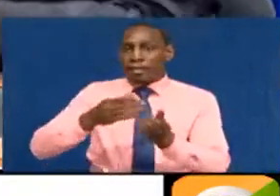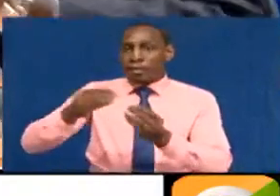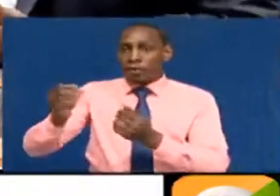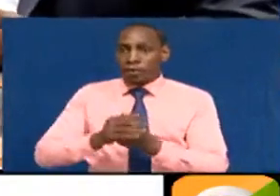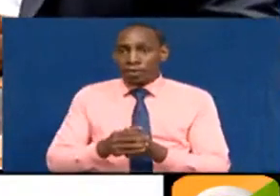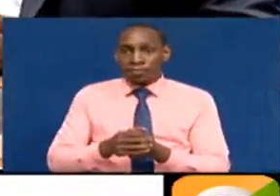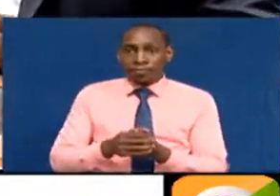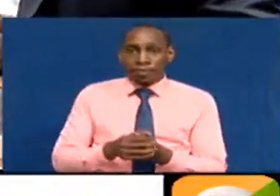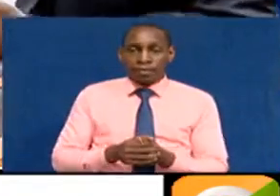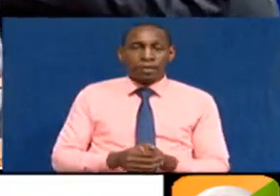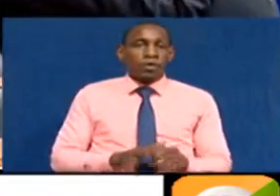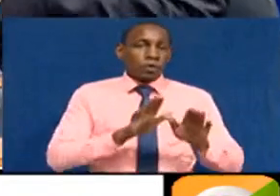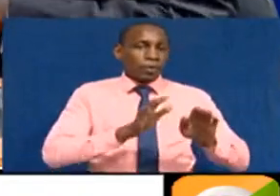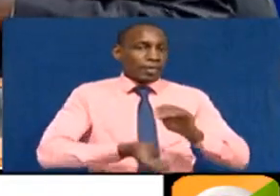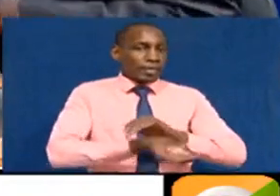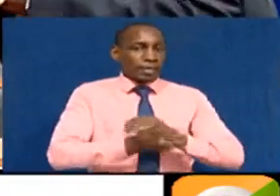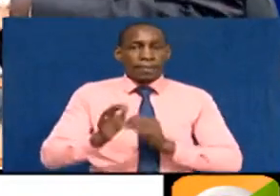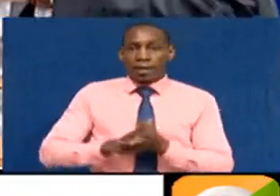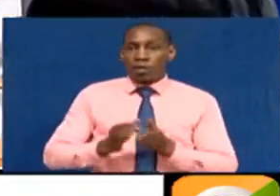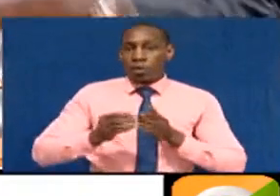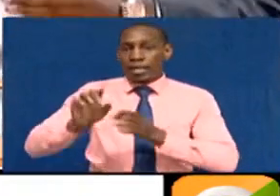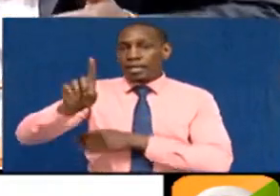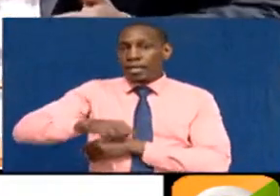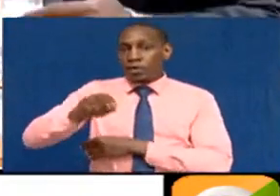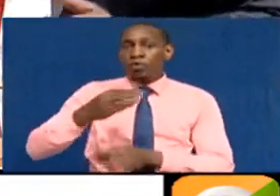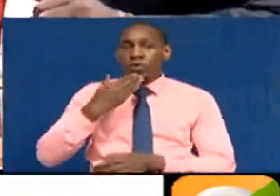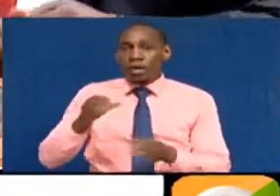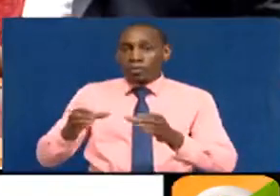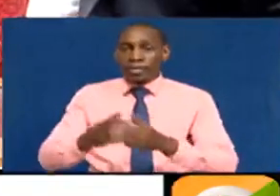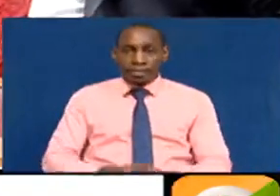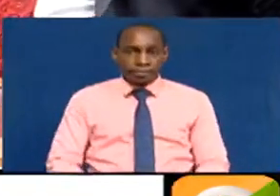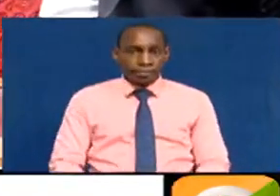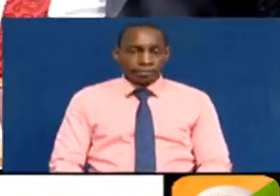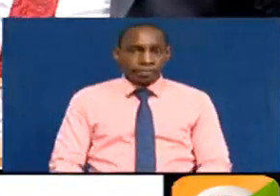Let me Friday, mkaanza kupangwa. Let me clarify. You are misleading the Luhya community. Okay, let him now clarify. Go ahead.